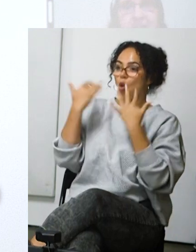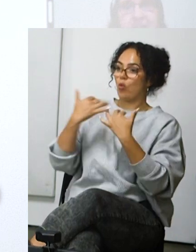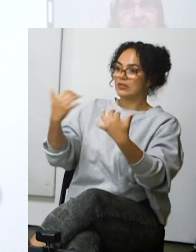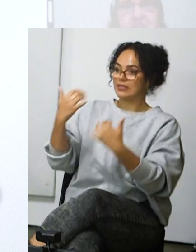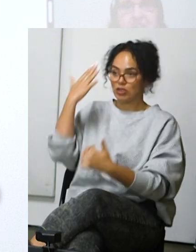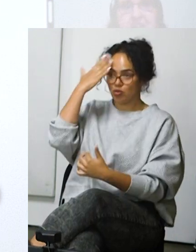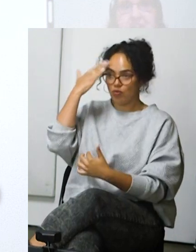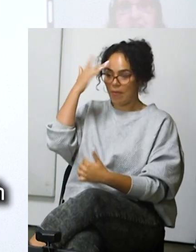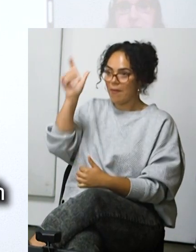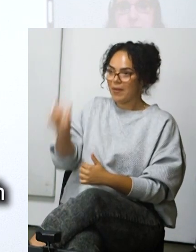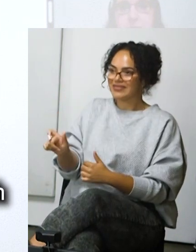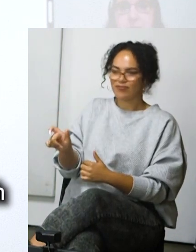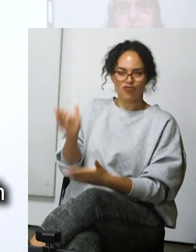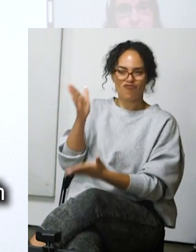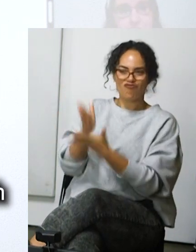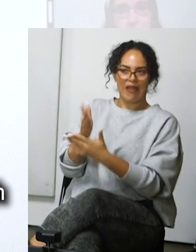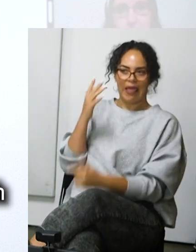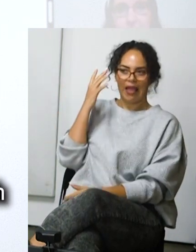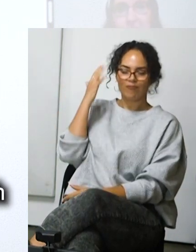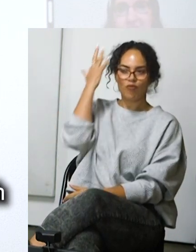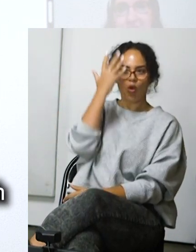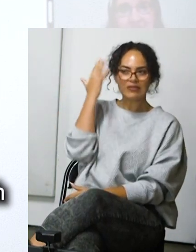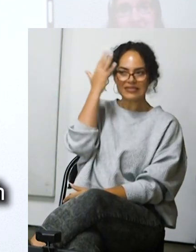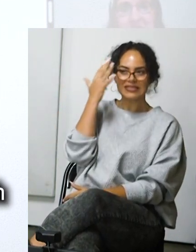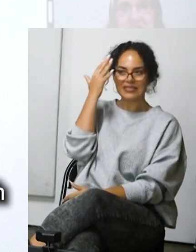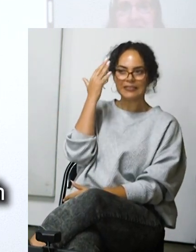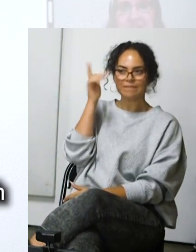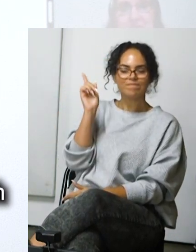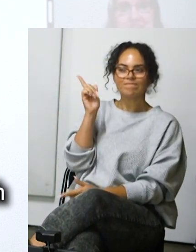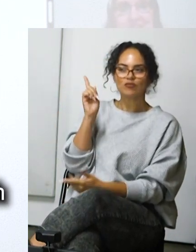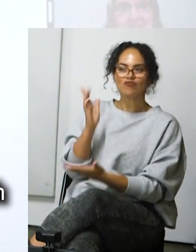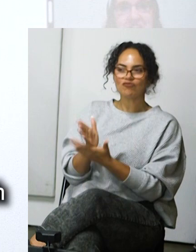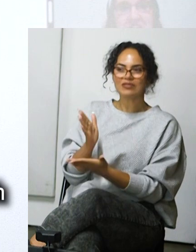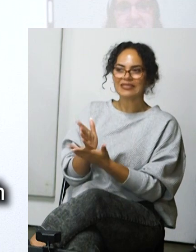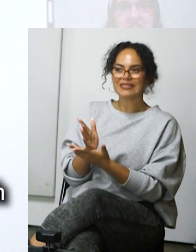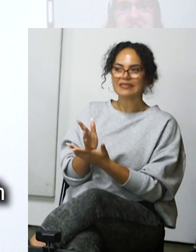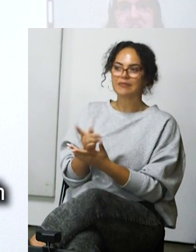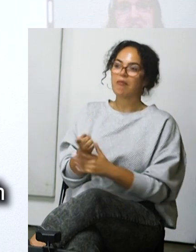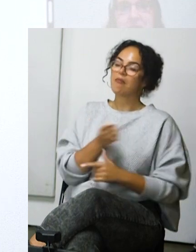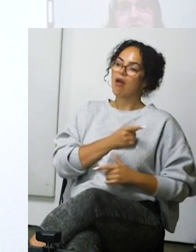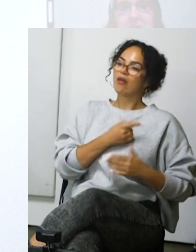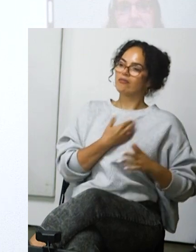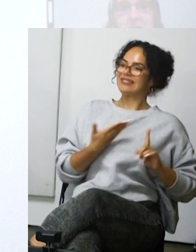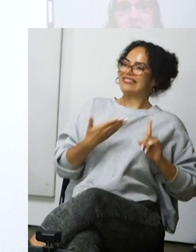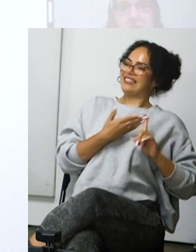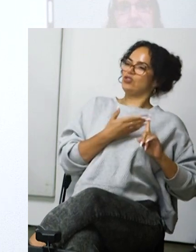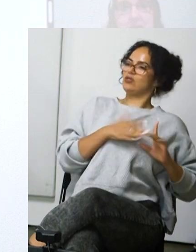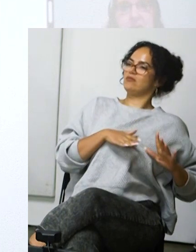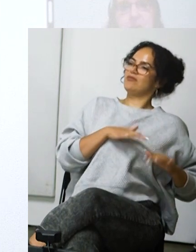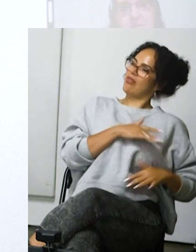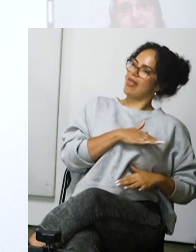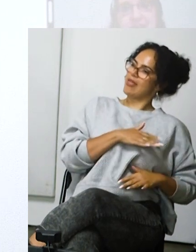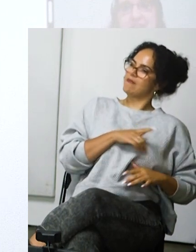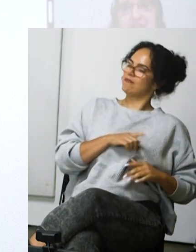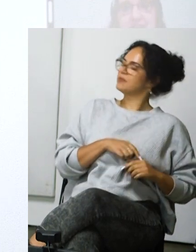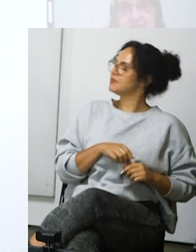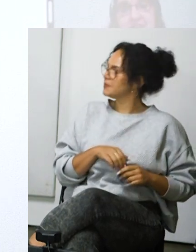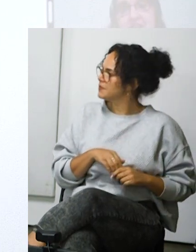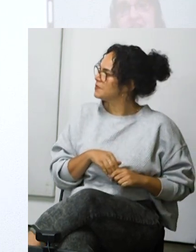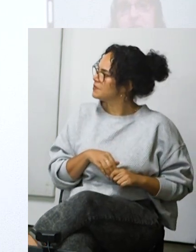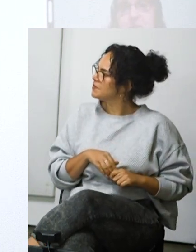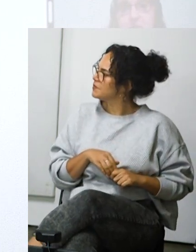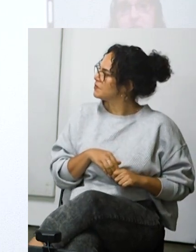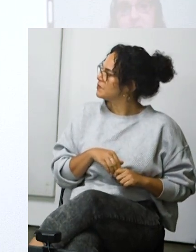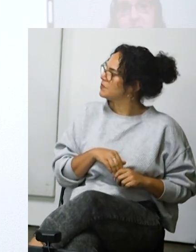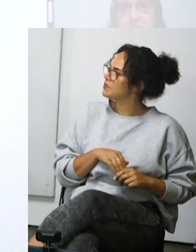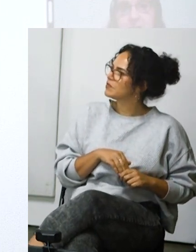And I think that's kind of a metaphor for where we are generally with accessibility in the arts. In a lot of places, it is